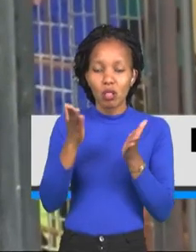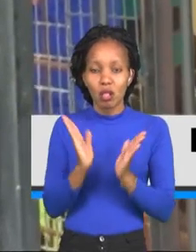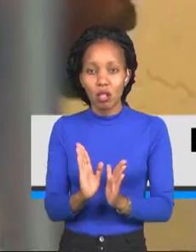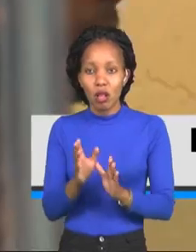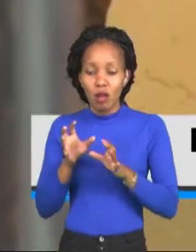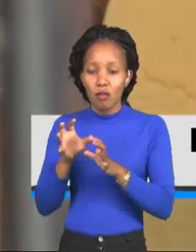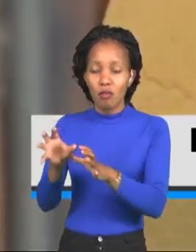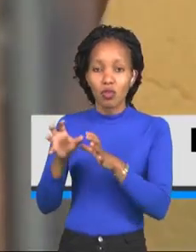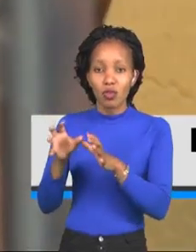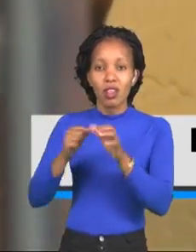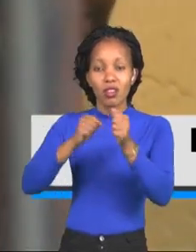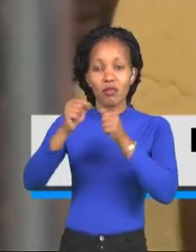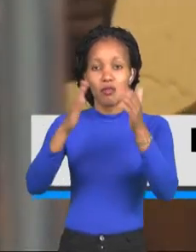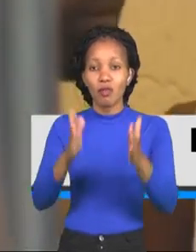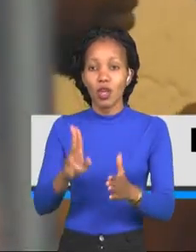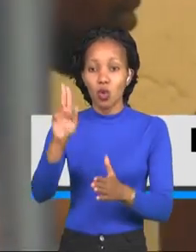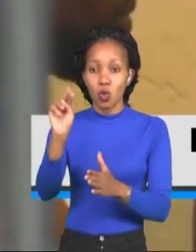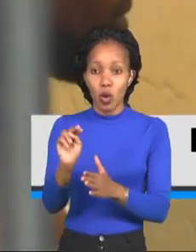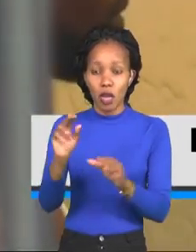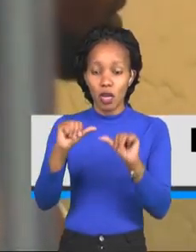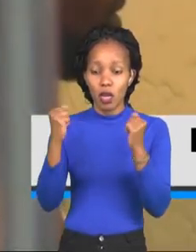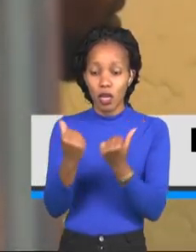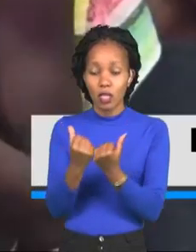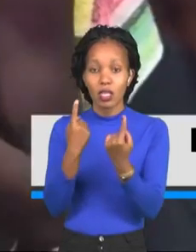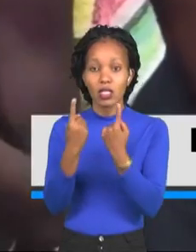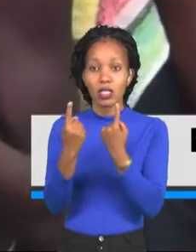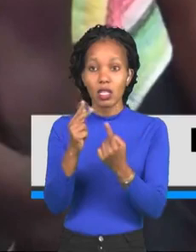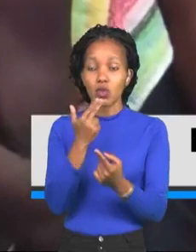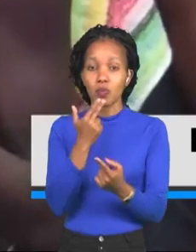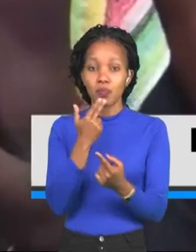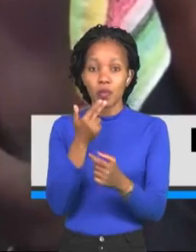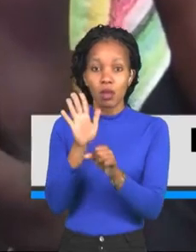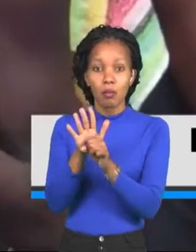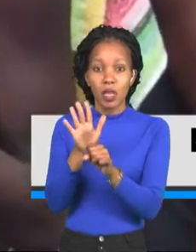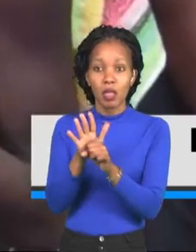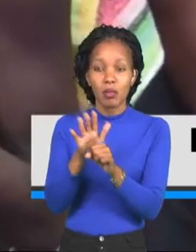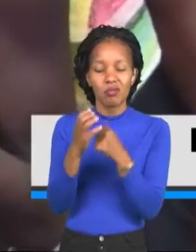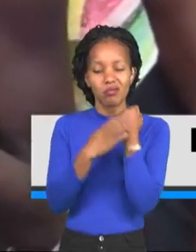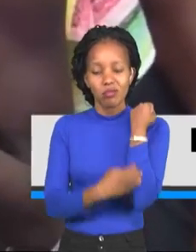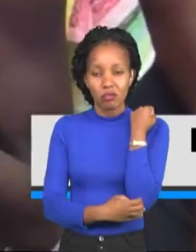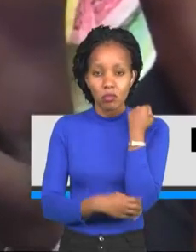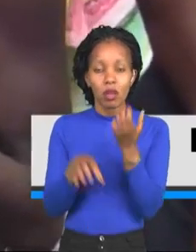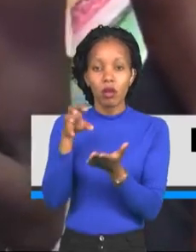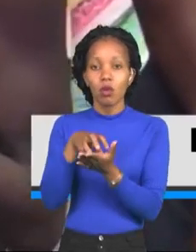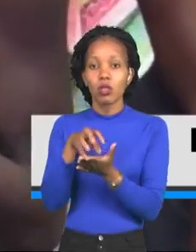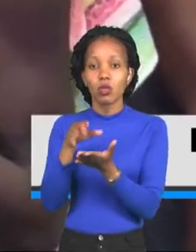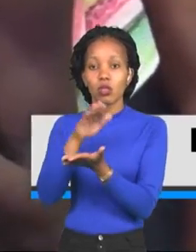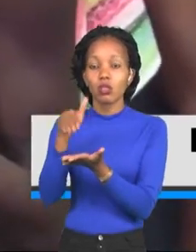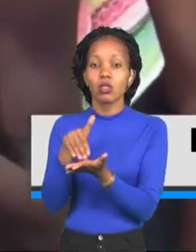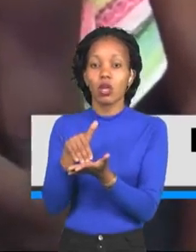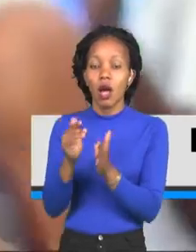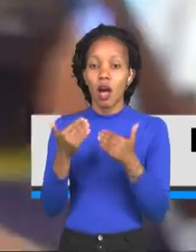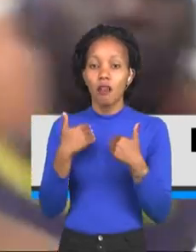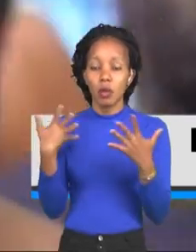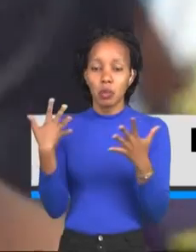forcibly conscripted as fighters, United Nations agencies said on Tuesday. Many languish in poor conditions in detention centers, having